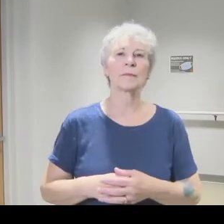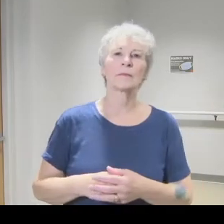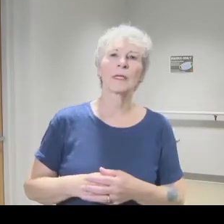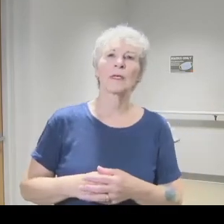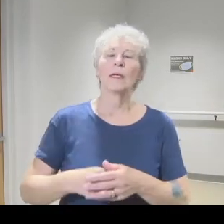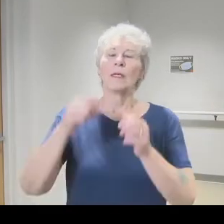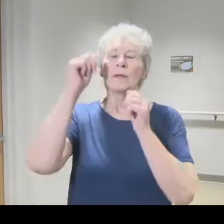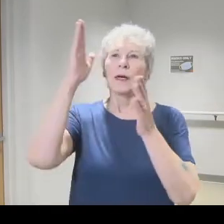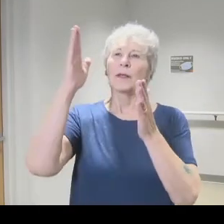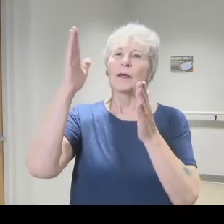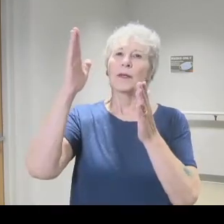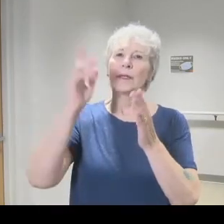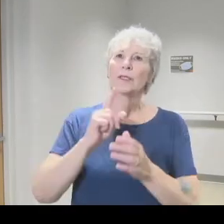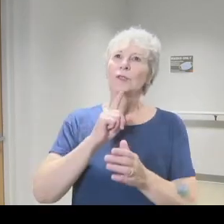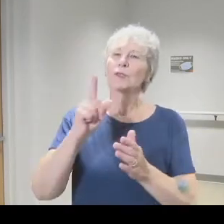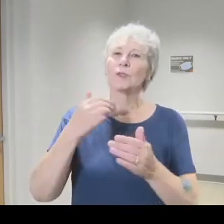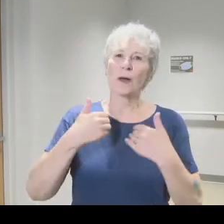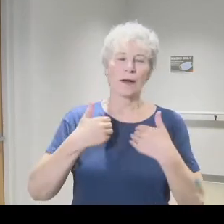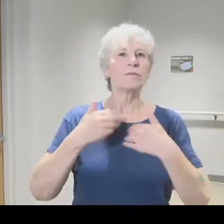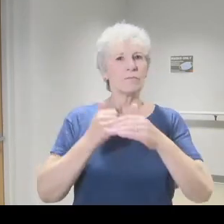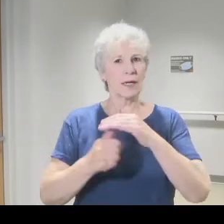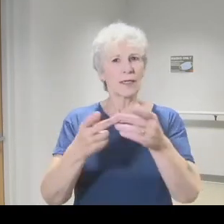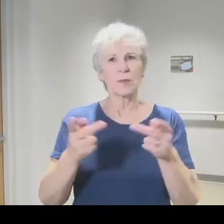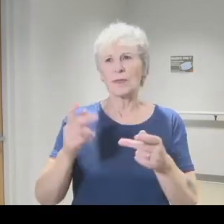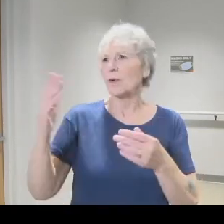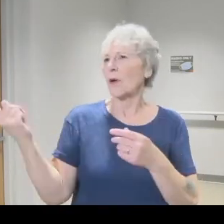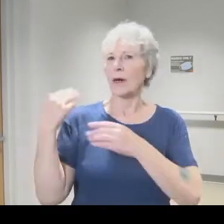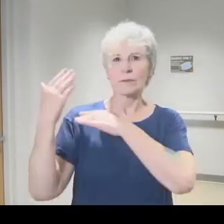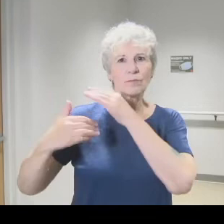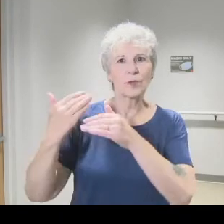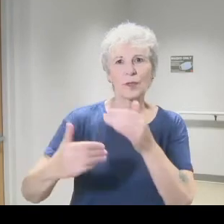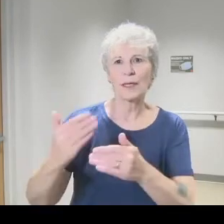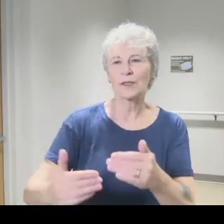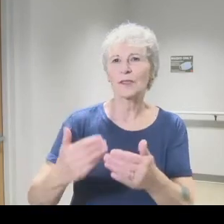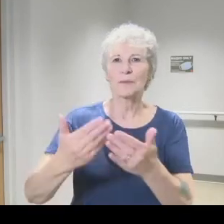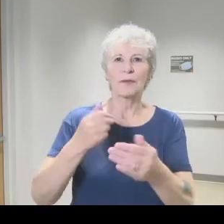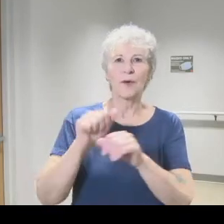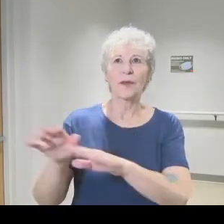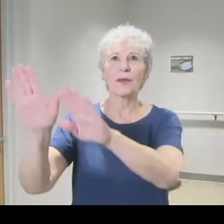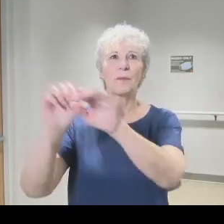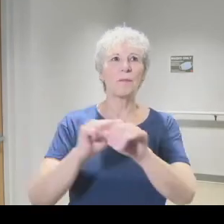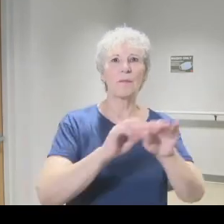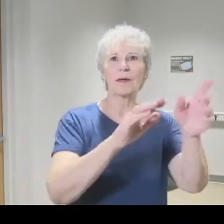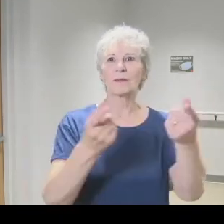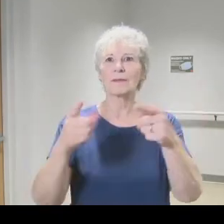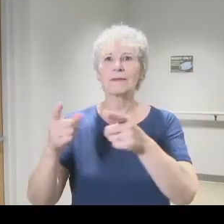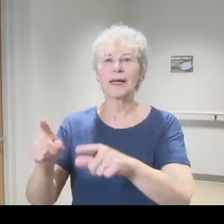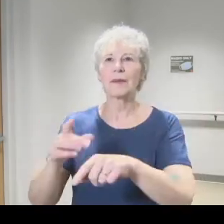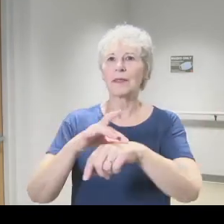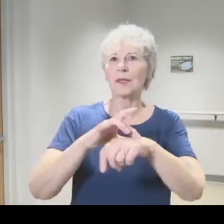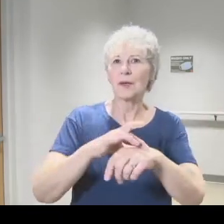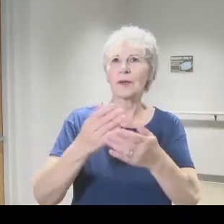And Father, you truly have been our hiding place for all generations, from before the mountains came forth or you made the earth and the